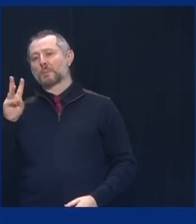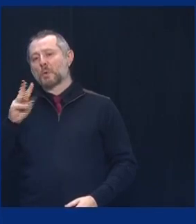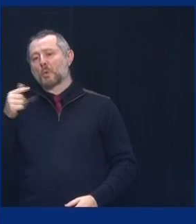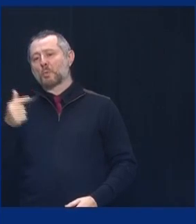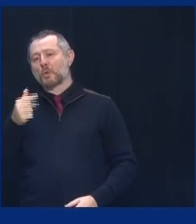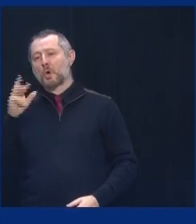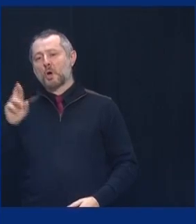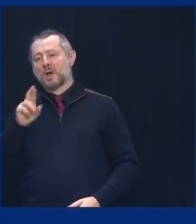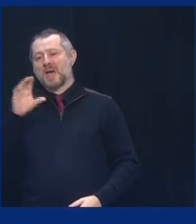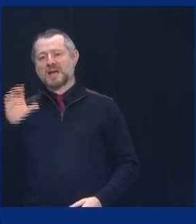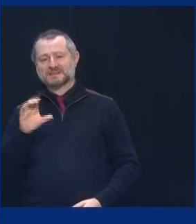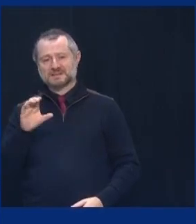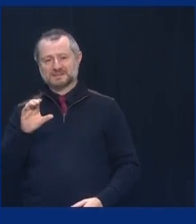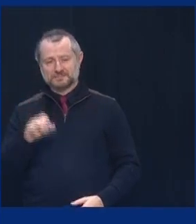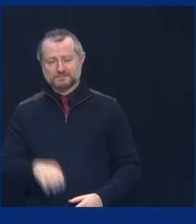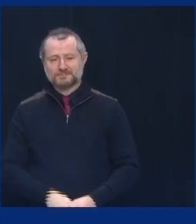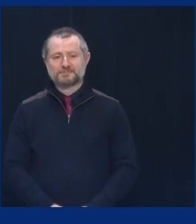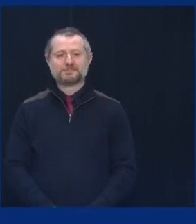microphone.